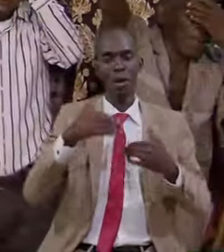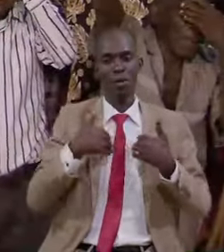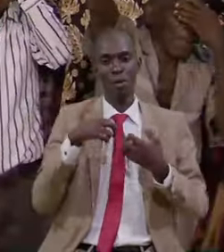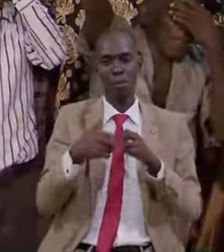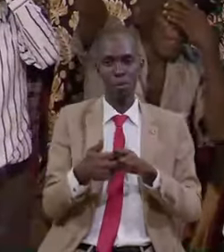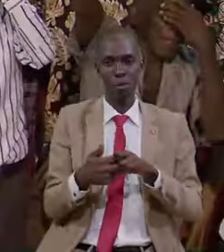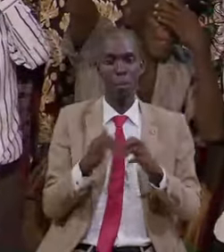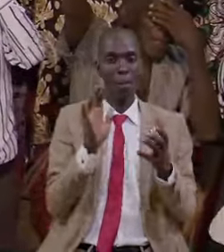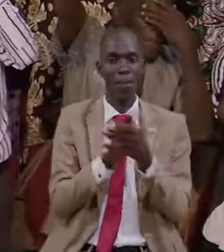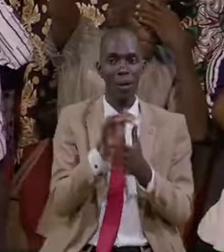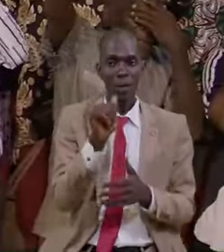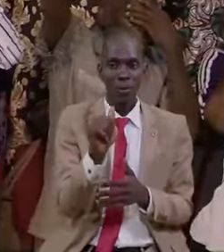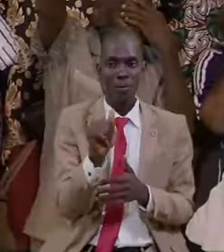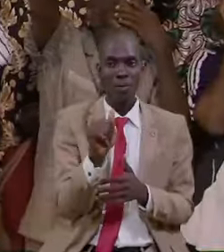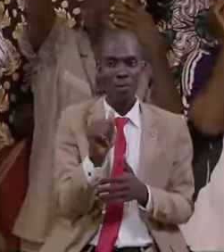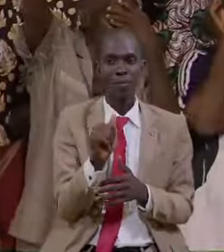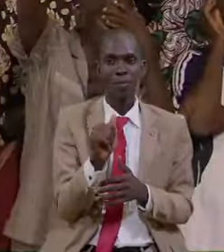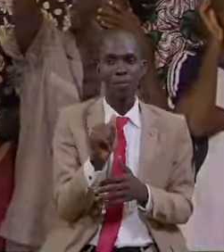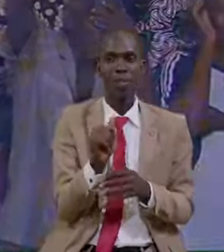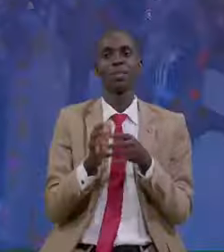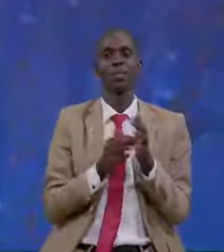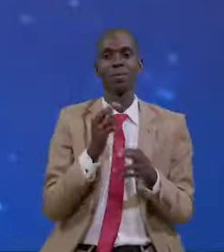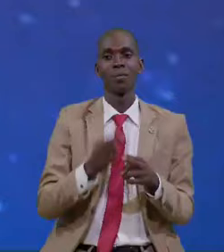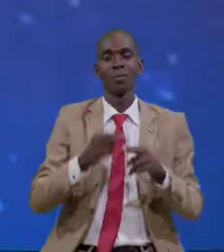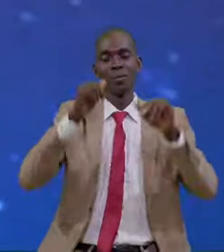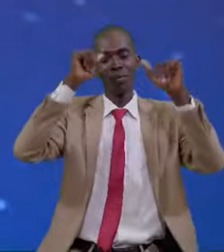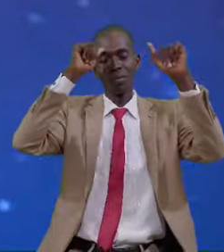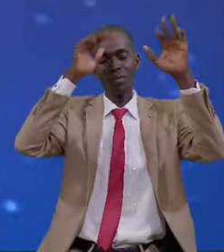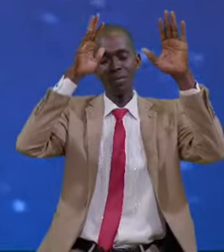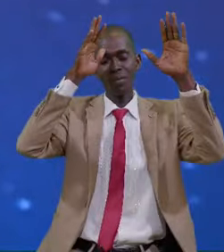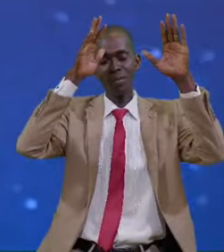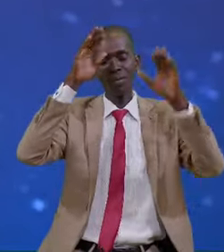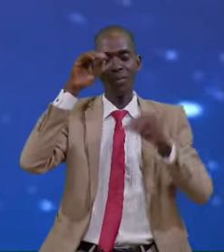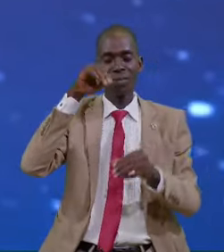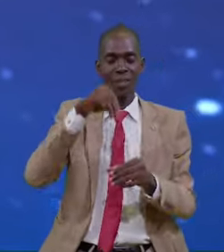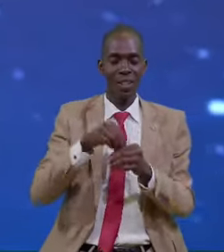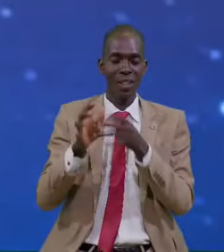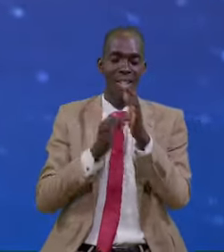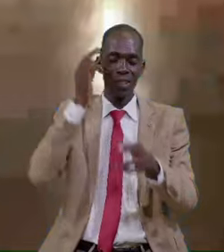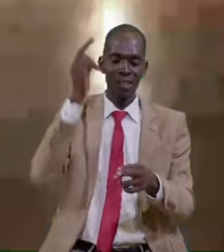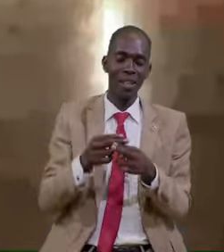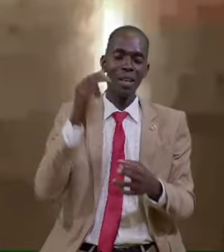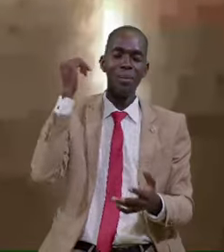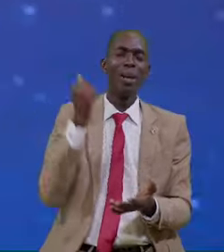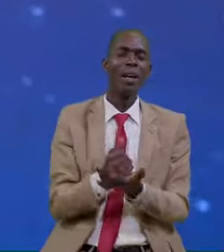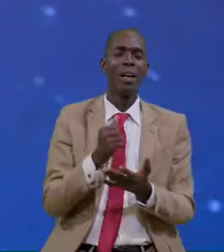Believe, receive. Father, in Jesus' name,